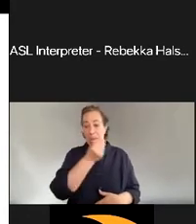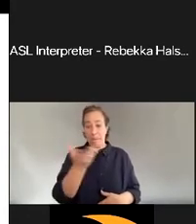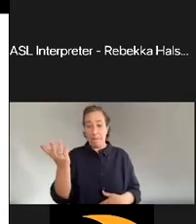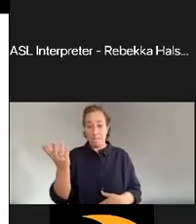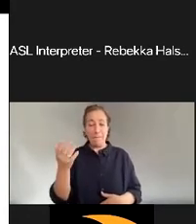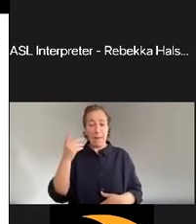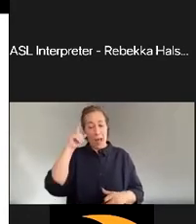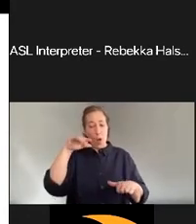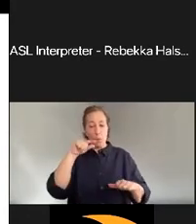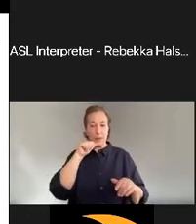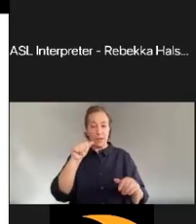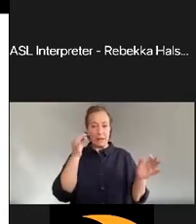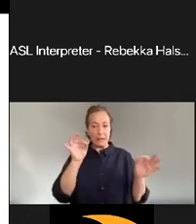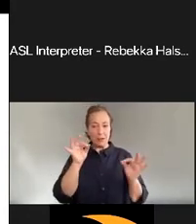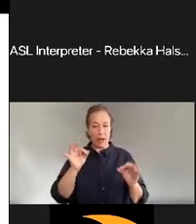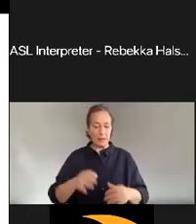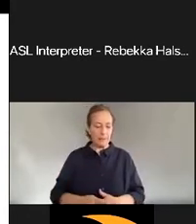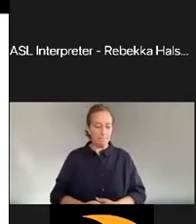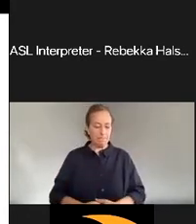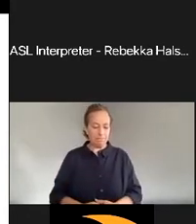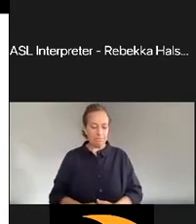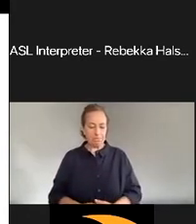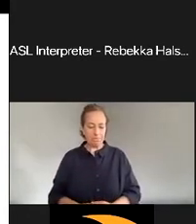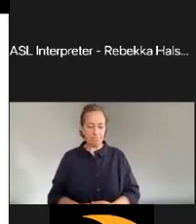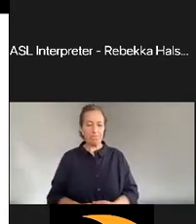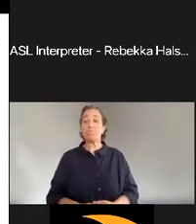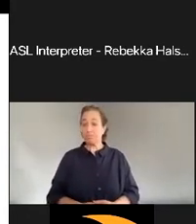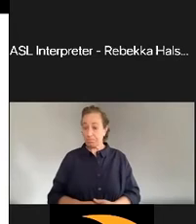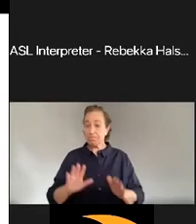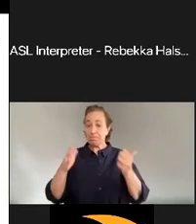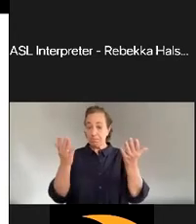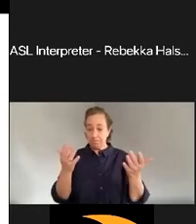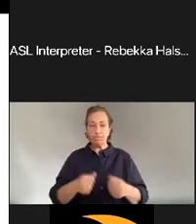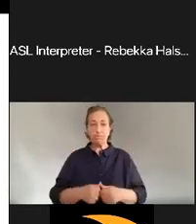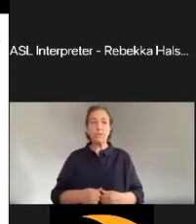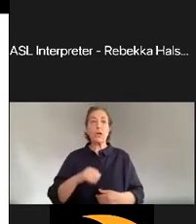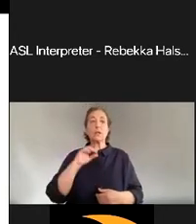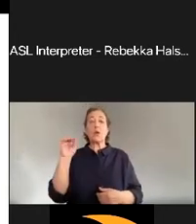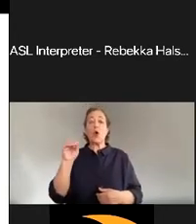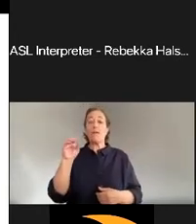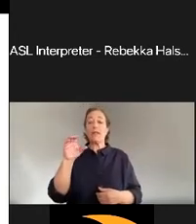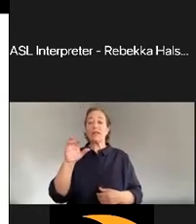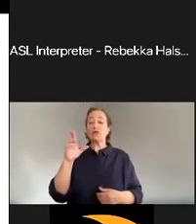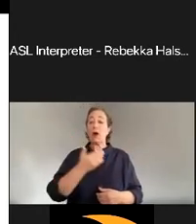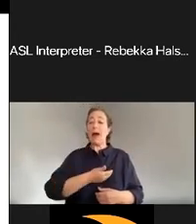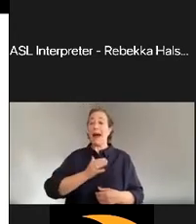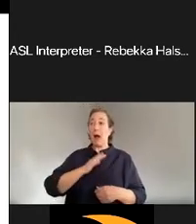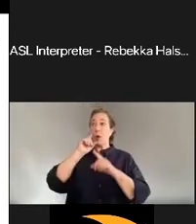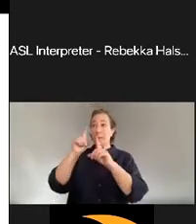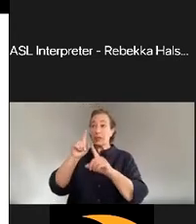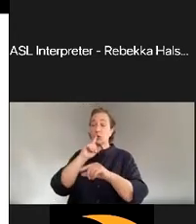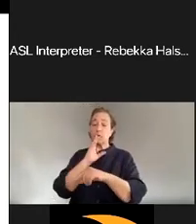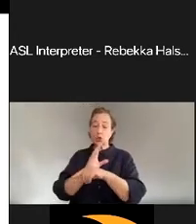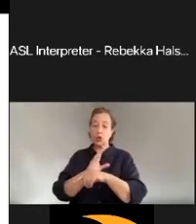it's not. Anyway, so the Office for Civil Rights, our mission is to ensure